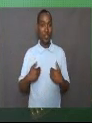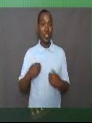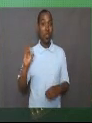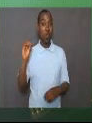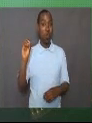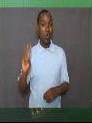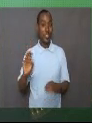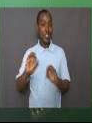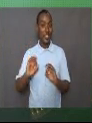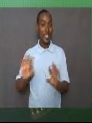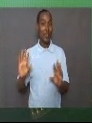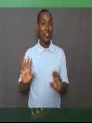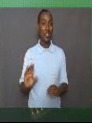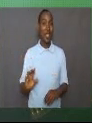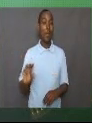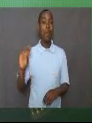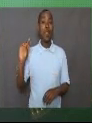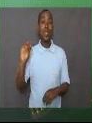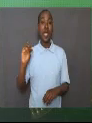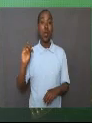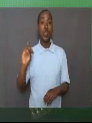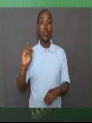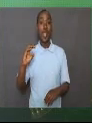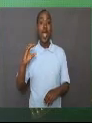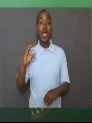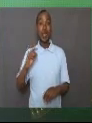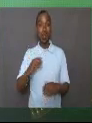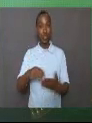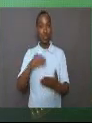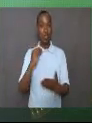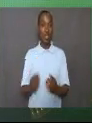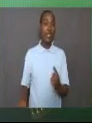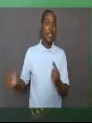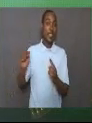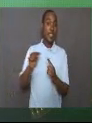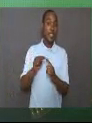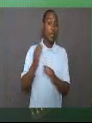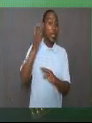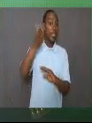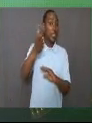metabolism, and catabolism. Until next